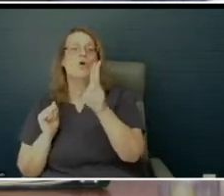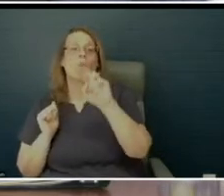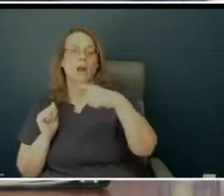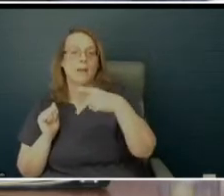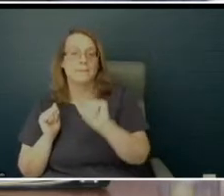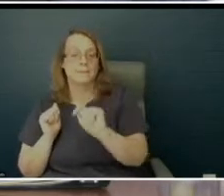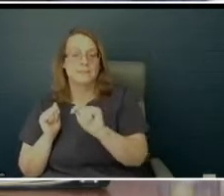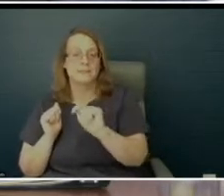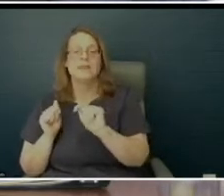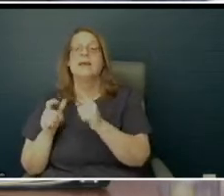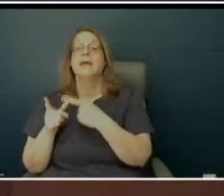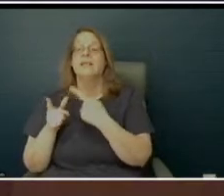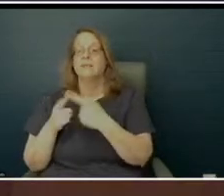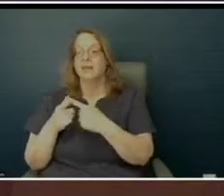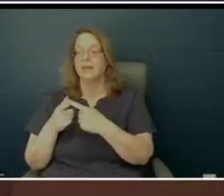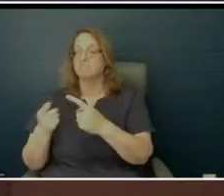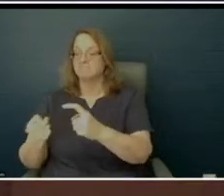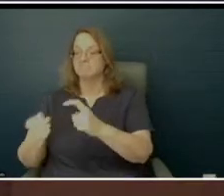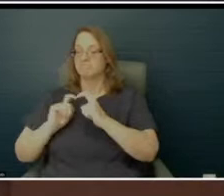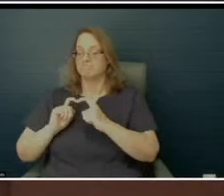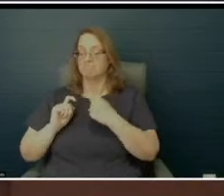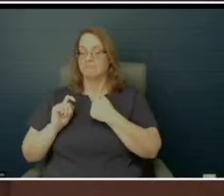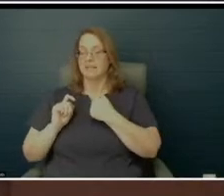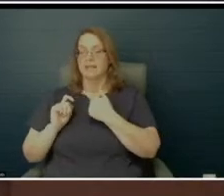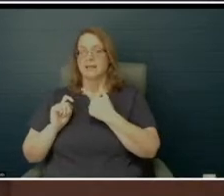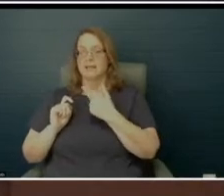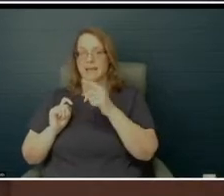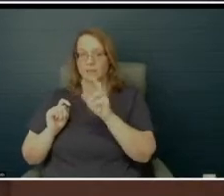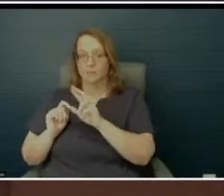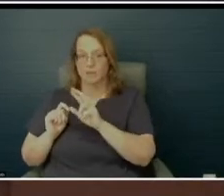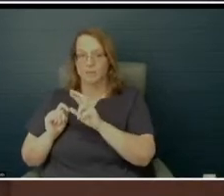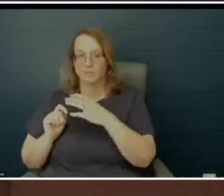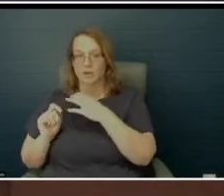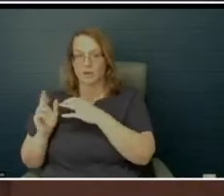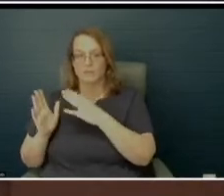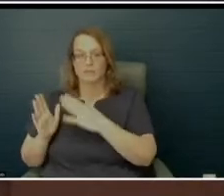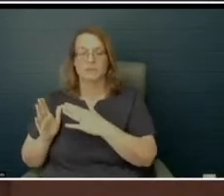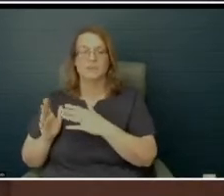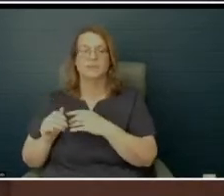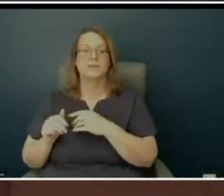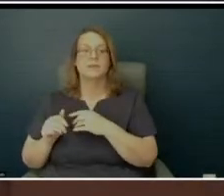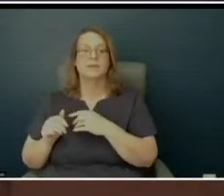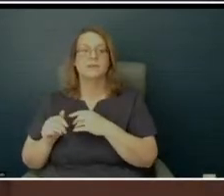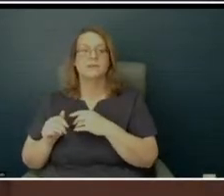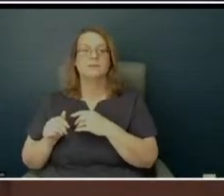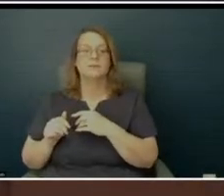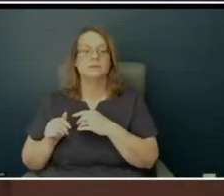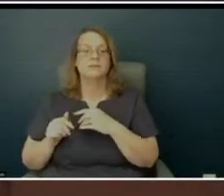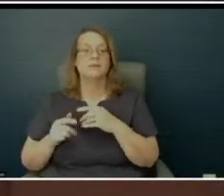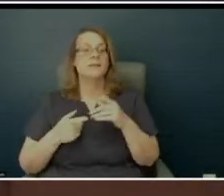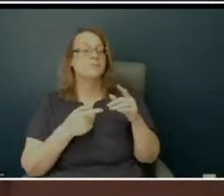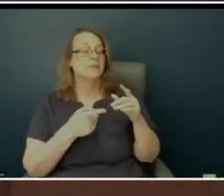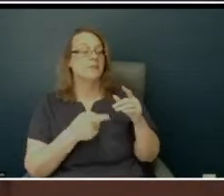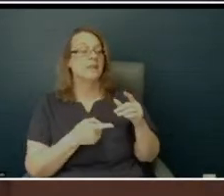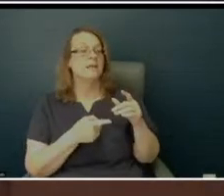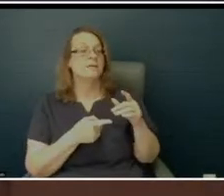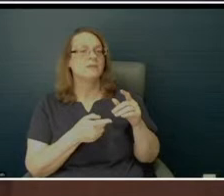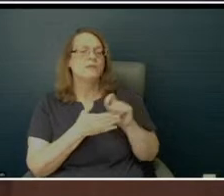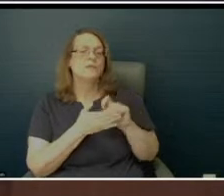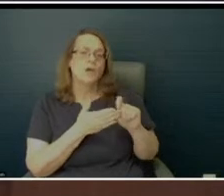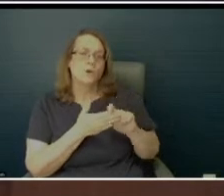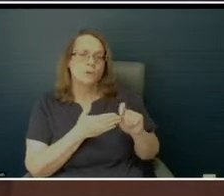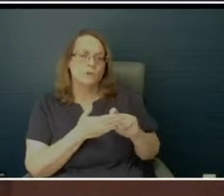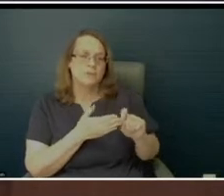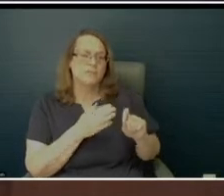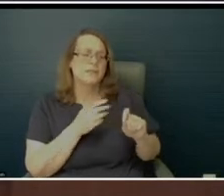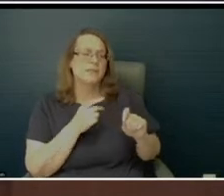congressman. So let's now put up the notes where you quote the president. As you're speaking to that, he said, the